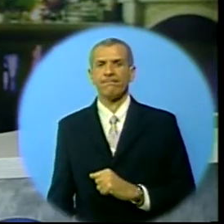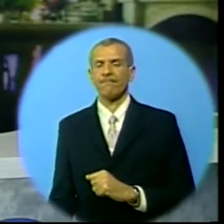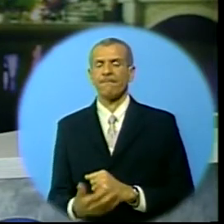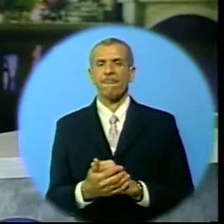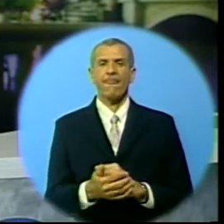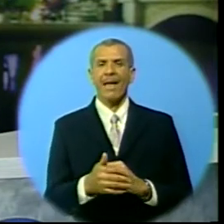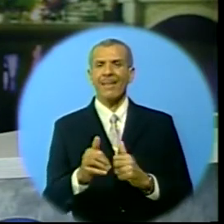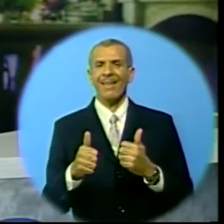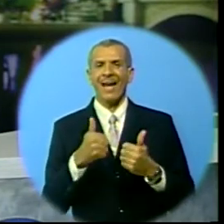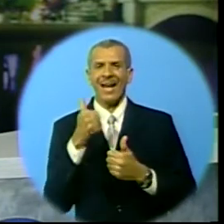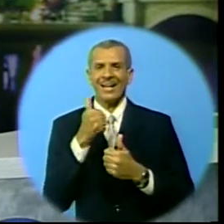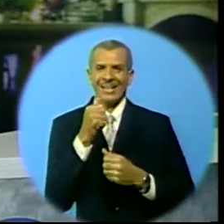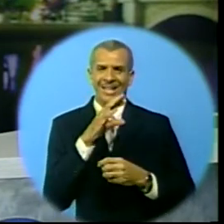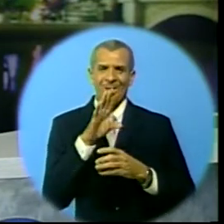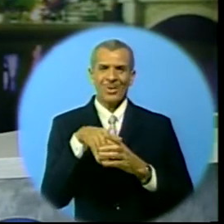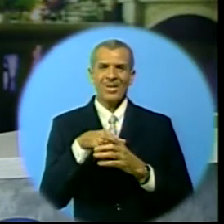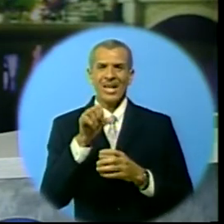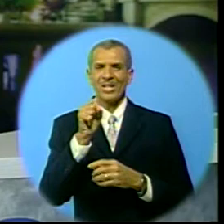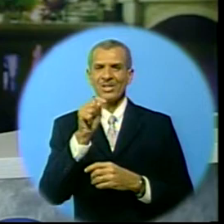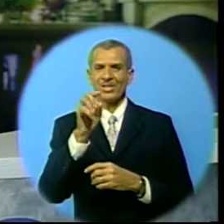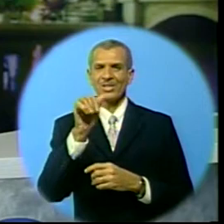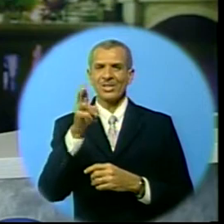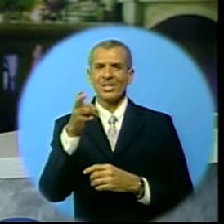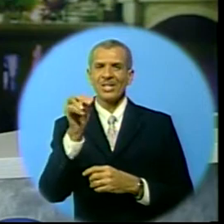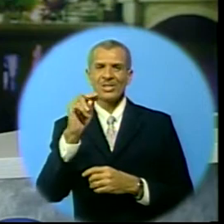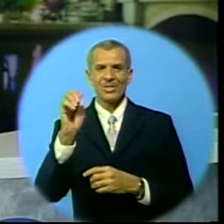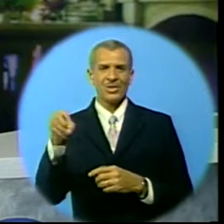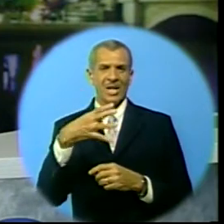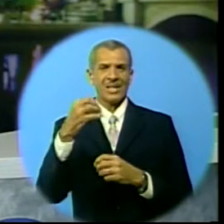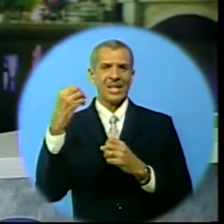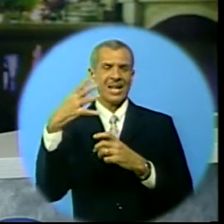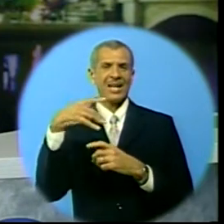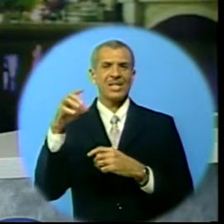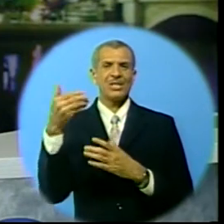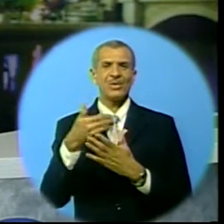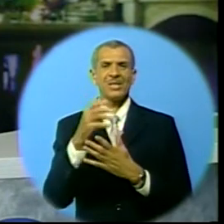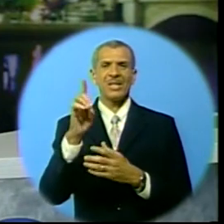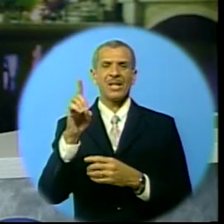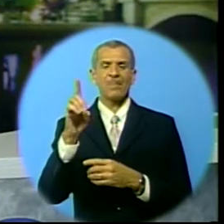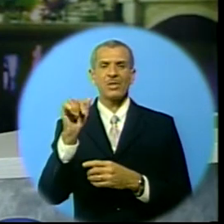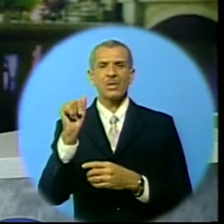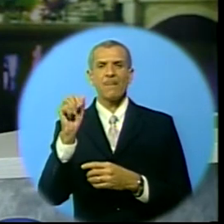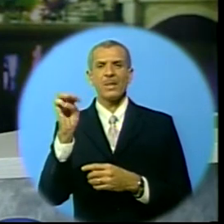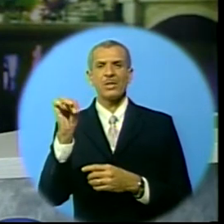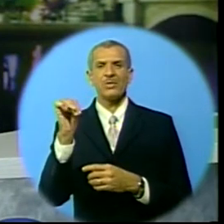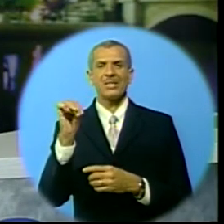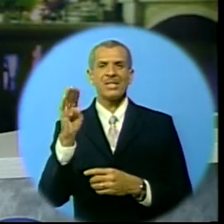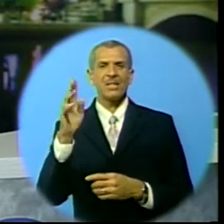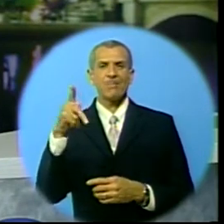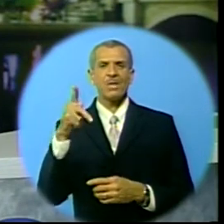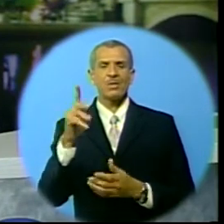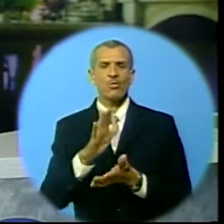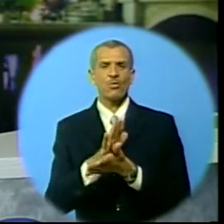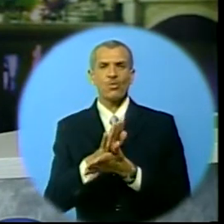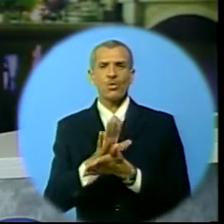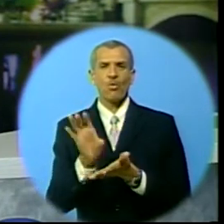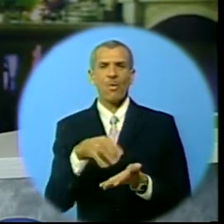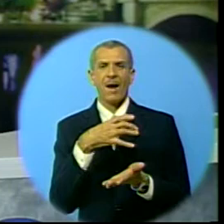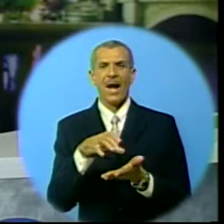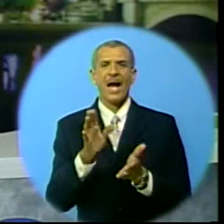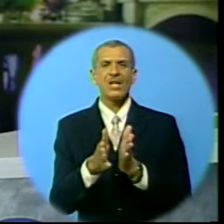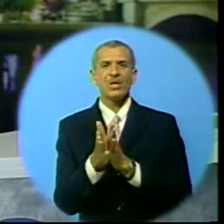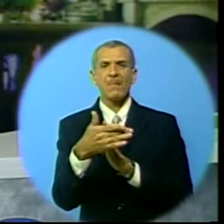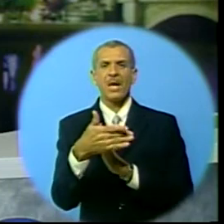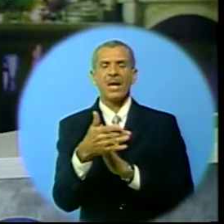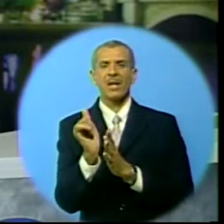The acts include Shine the Light, New Dimensions Ministries, the CP School Choir, as well as Jamaican contemporary